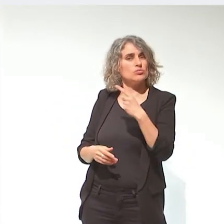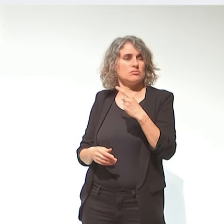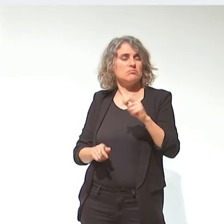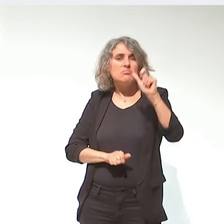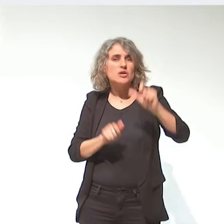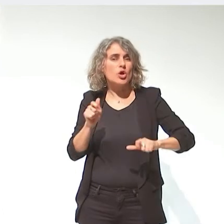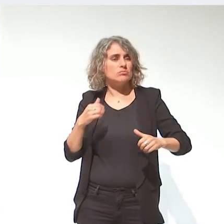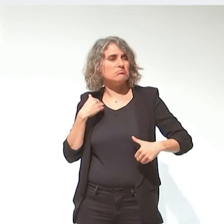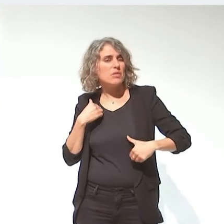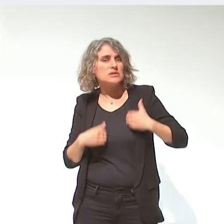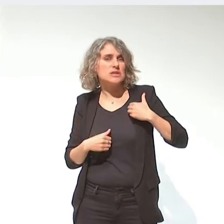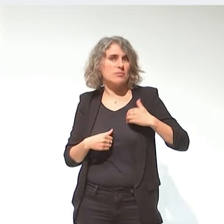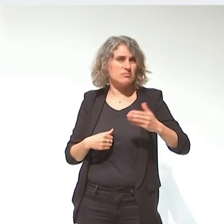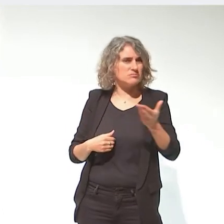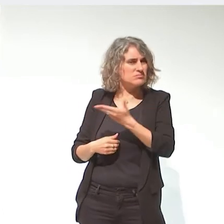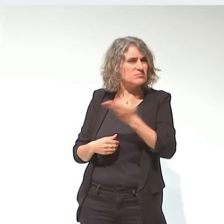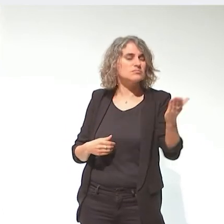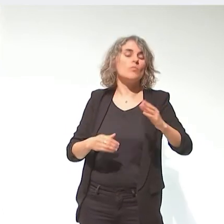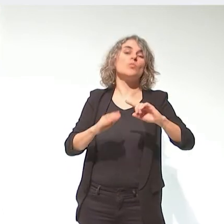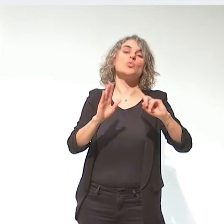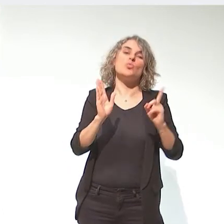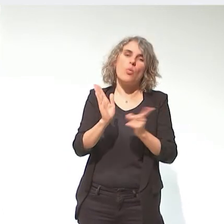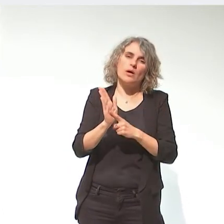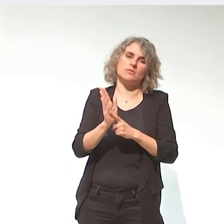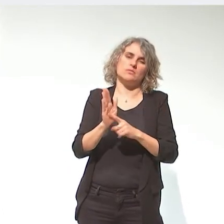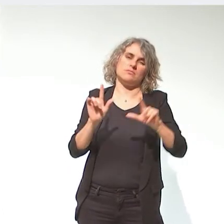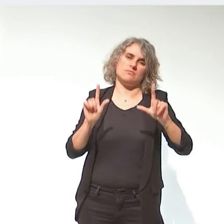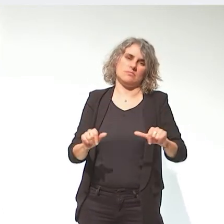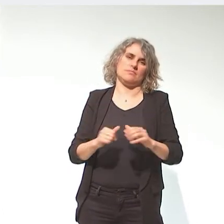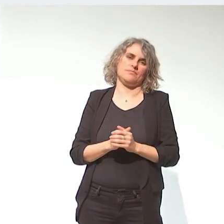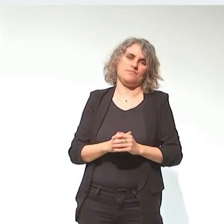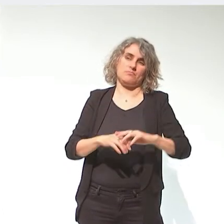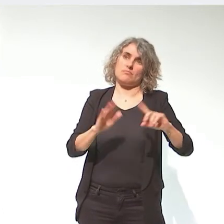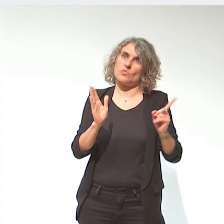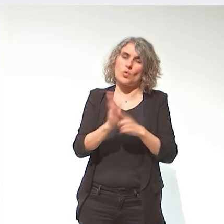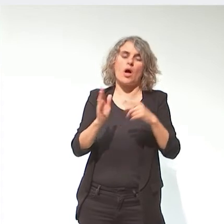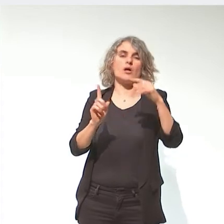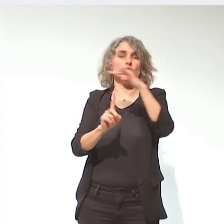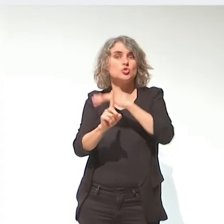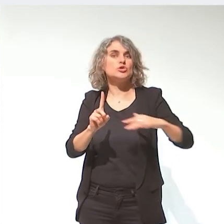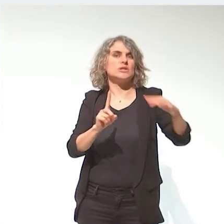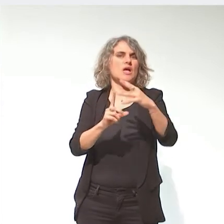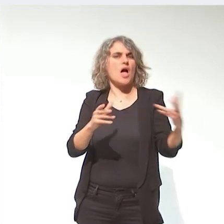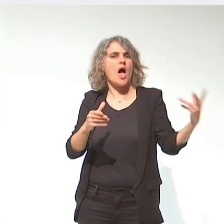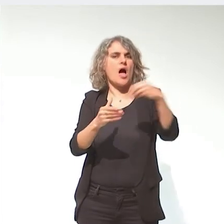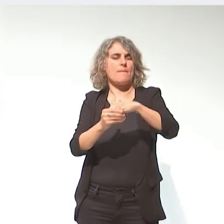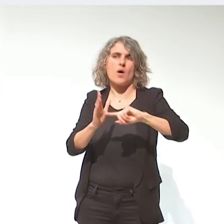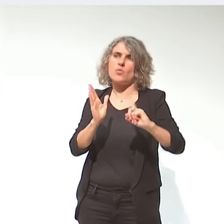to be full member of society, someone who participates,